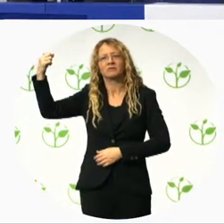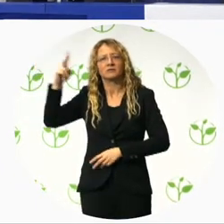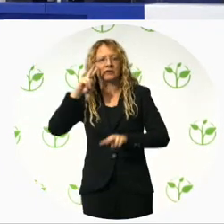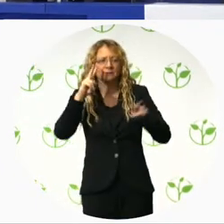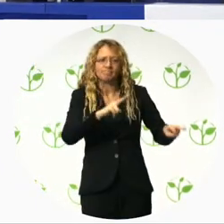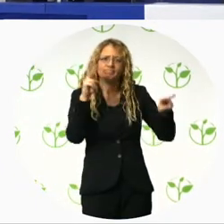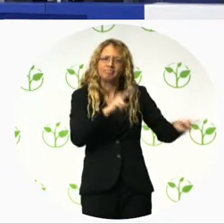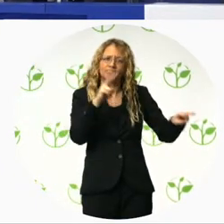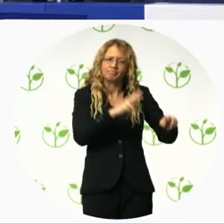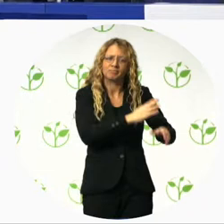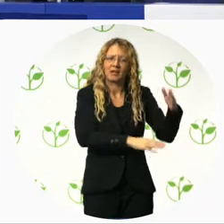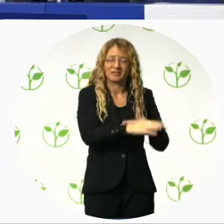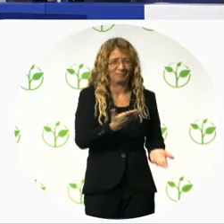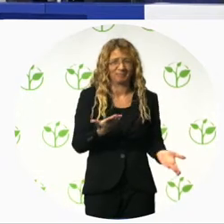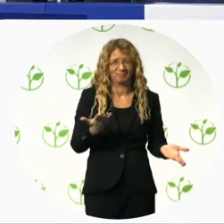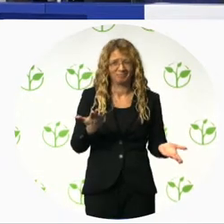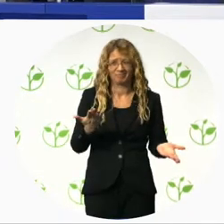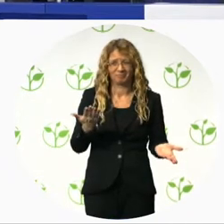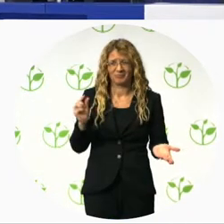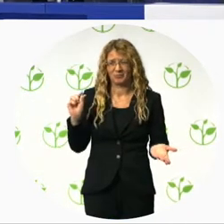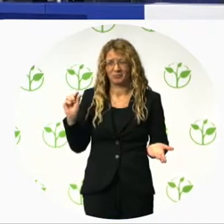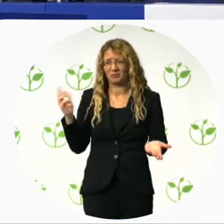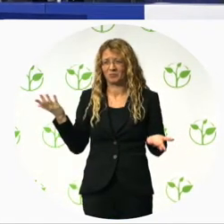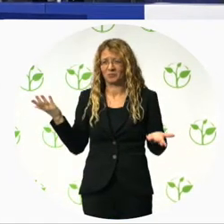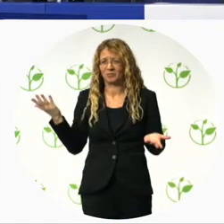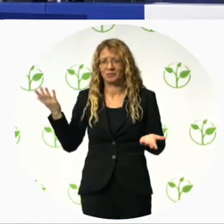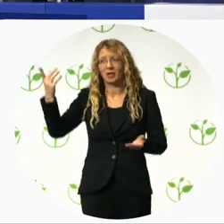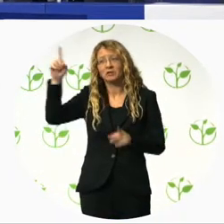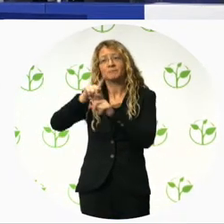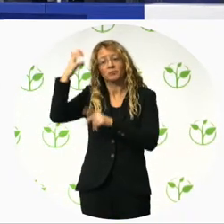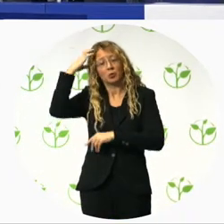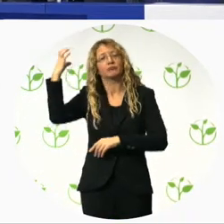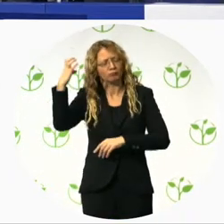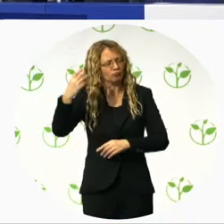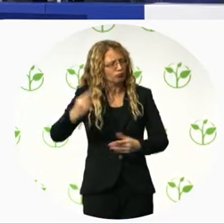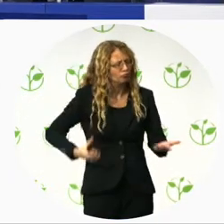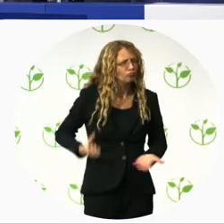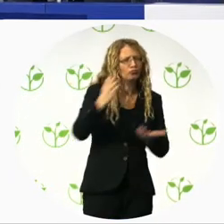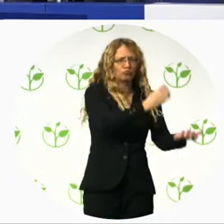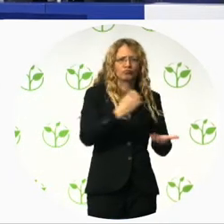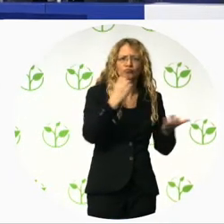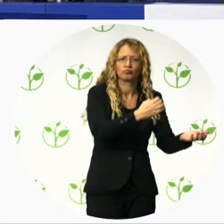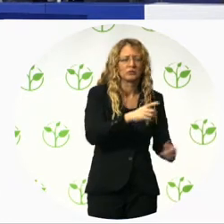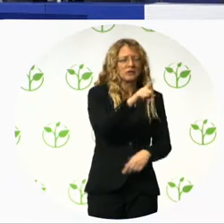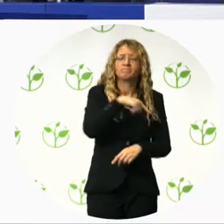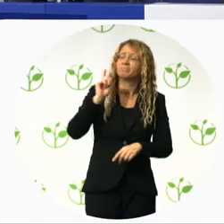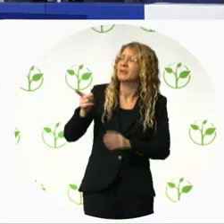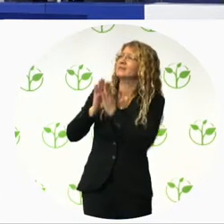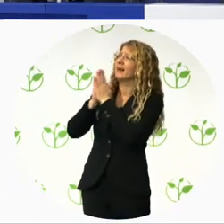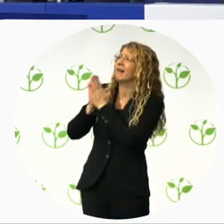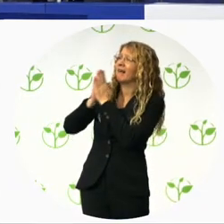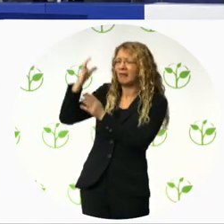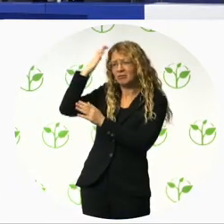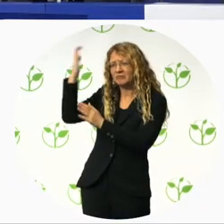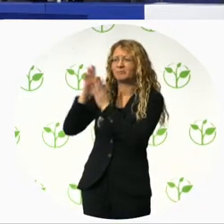only can do something with the help. They are not independent. We won't give the chance to be independent. They